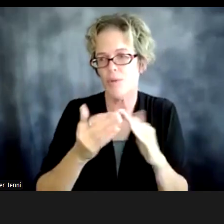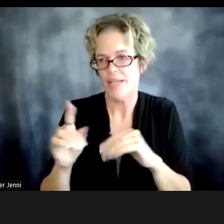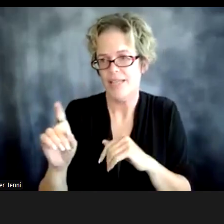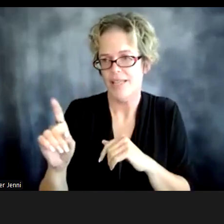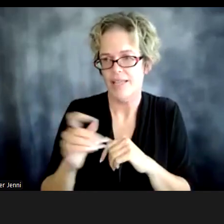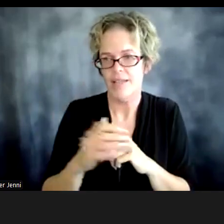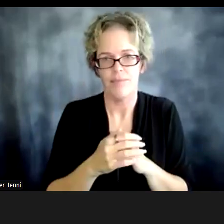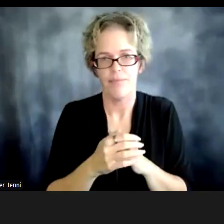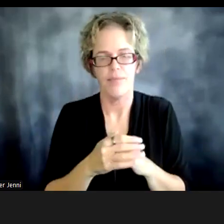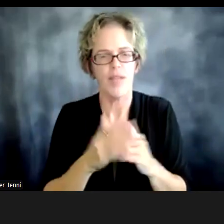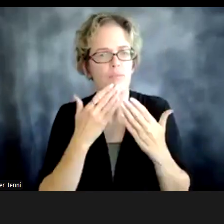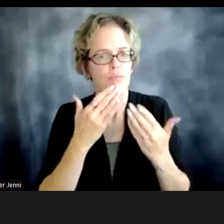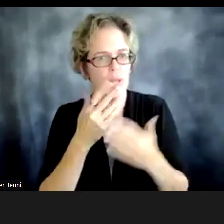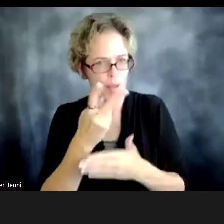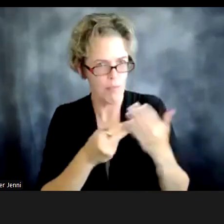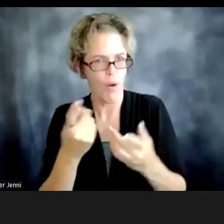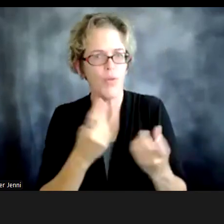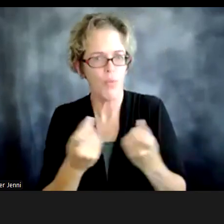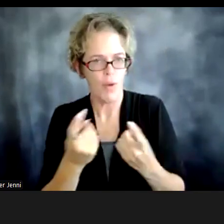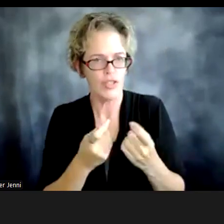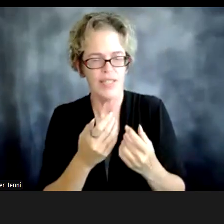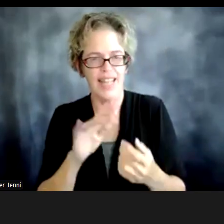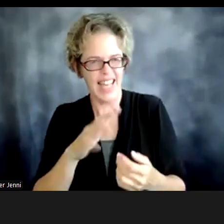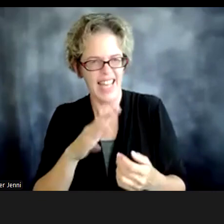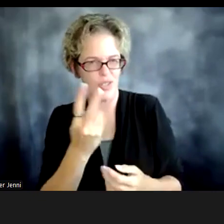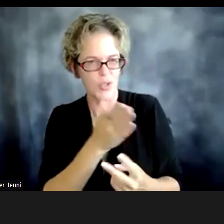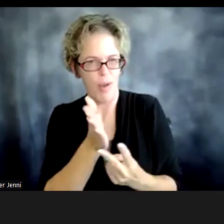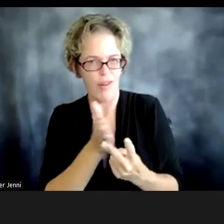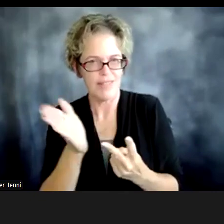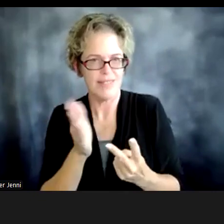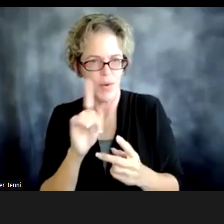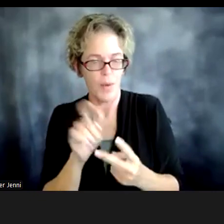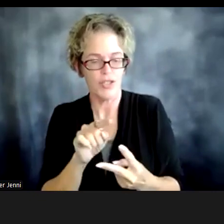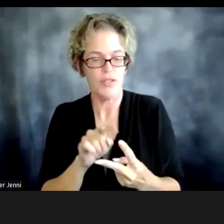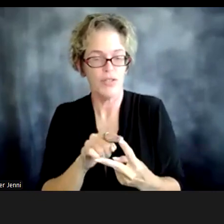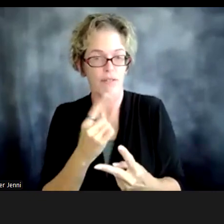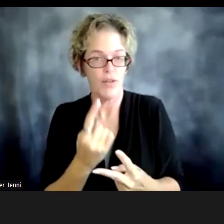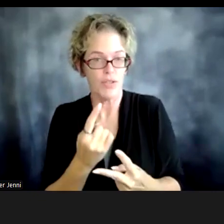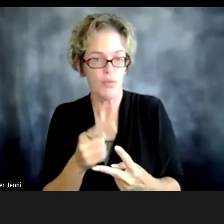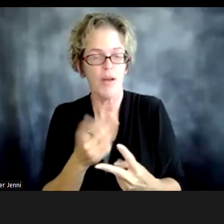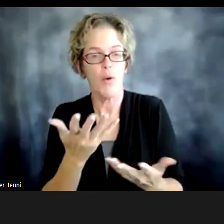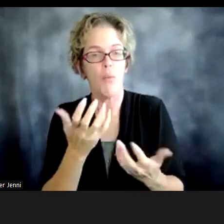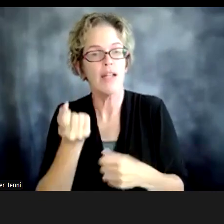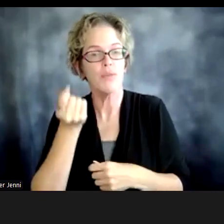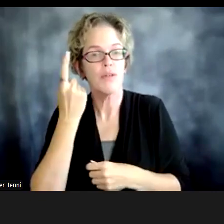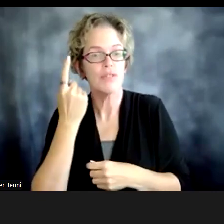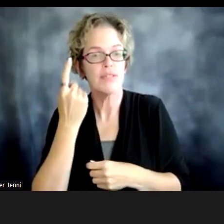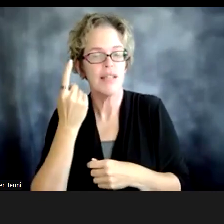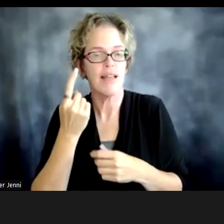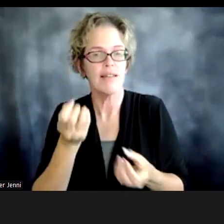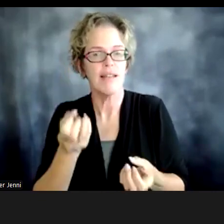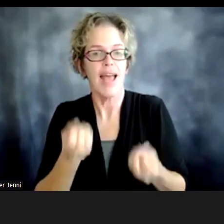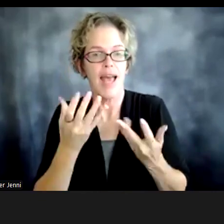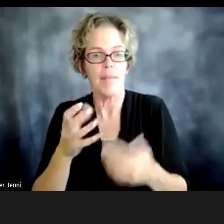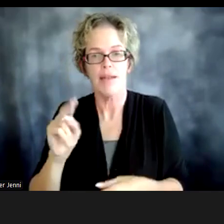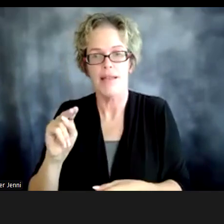Jose, appreciate both questions here. I think sort of a two-parter, right? So the first one there is really wanting to understand how many navigators